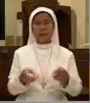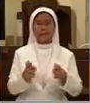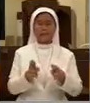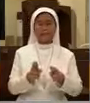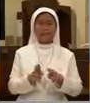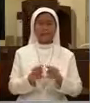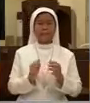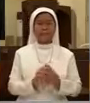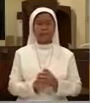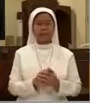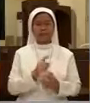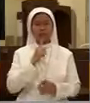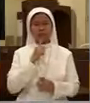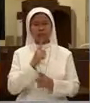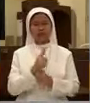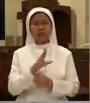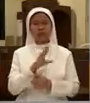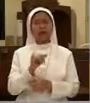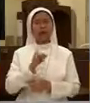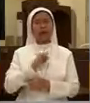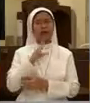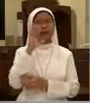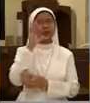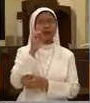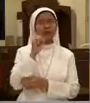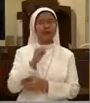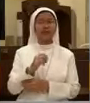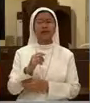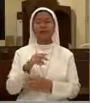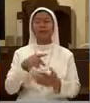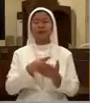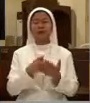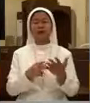reality. And I guess it is part of the gift.